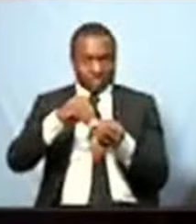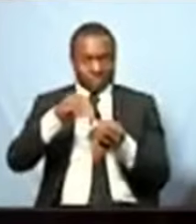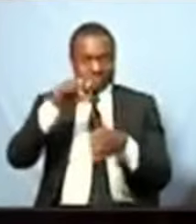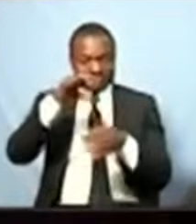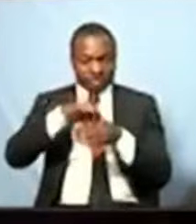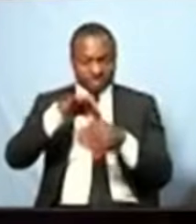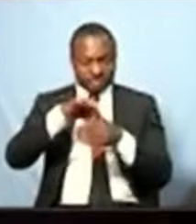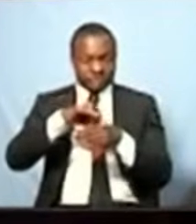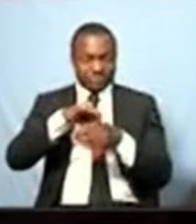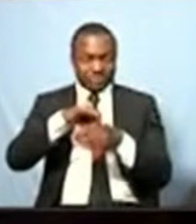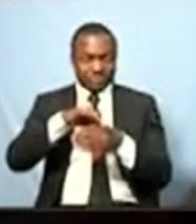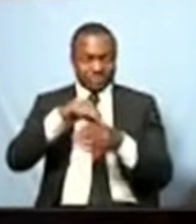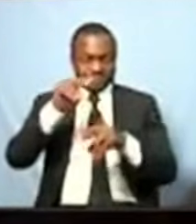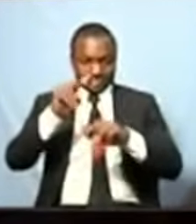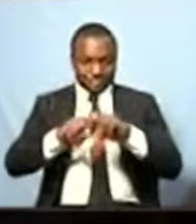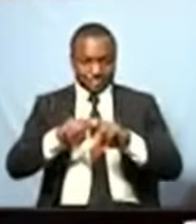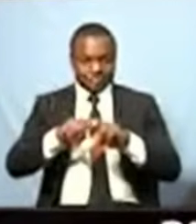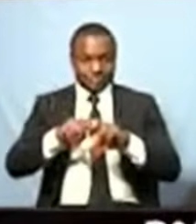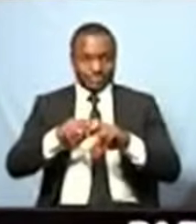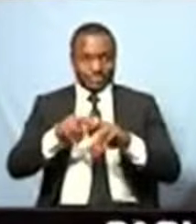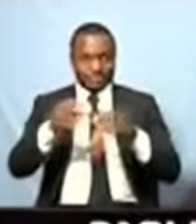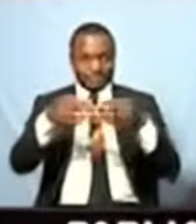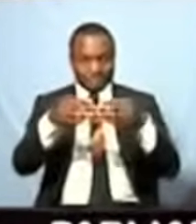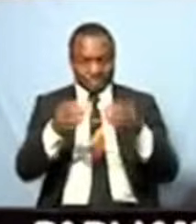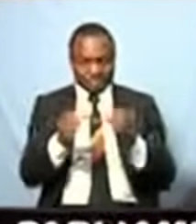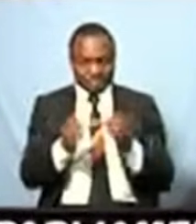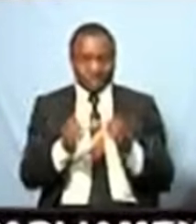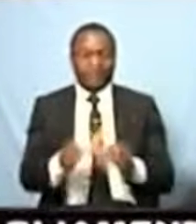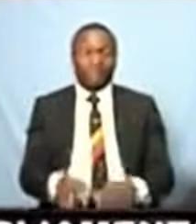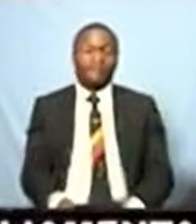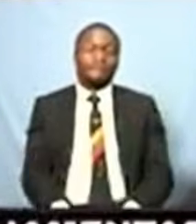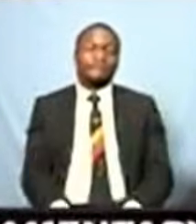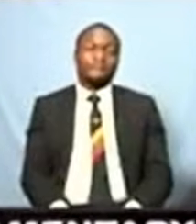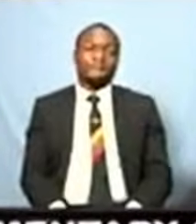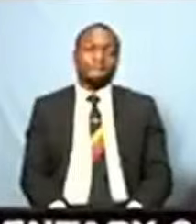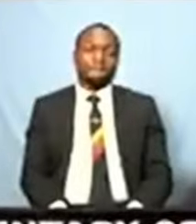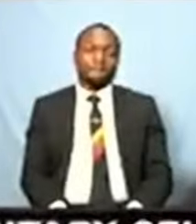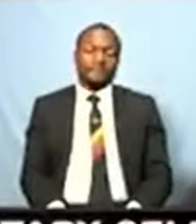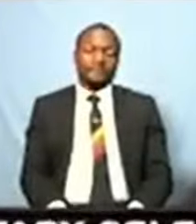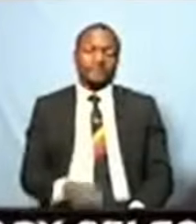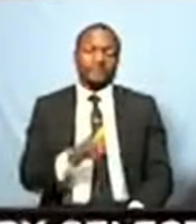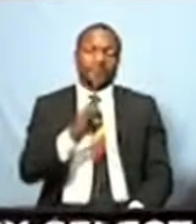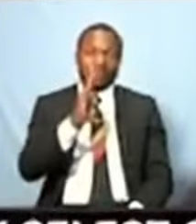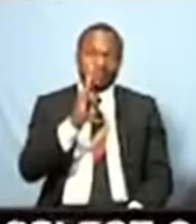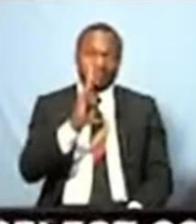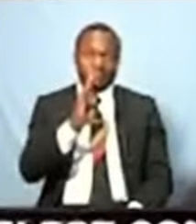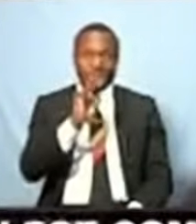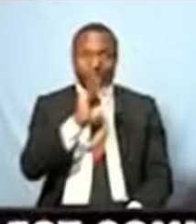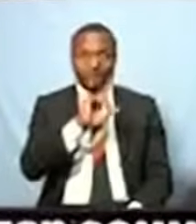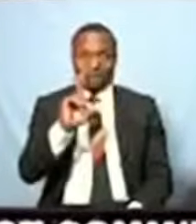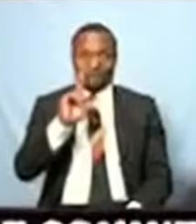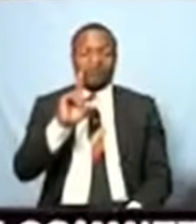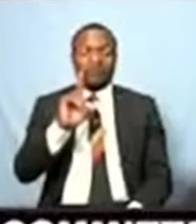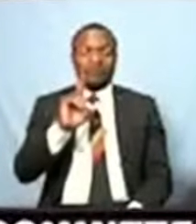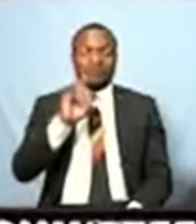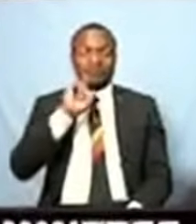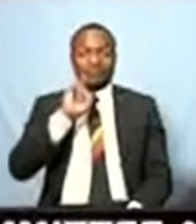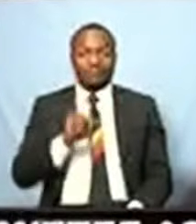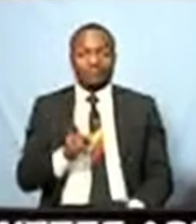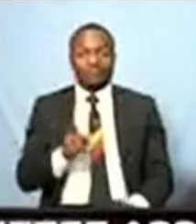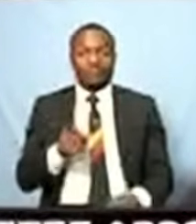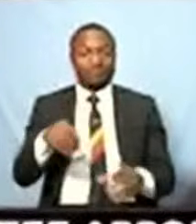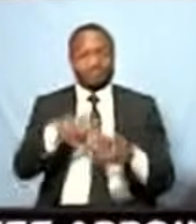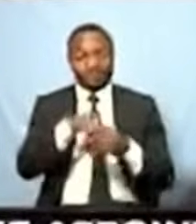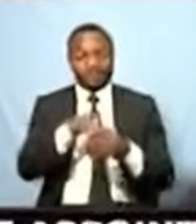elected seats or constituencies. The bill should have included this